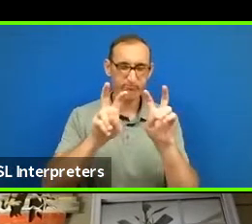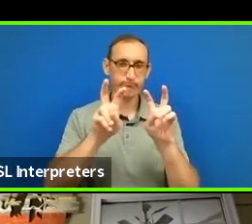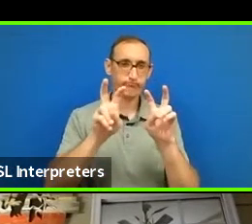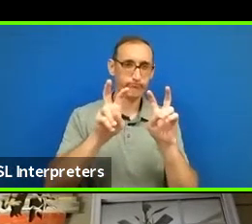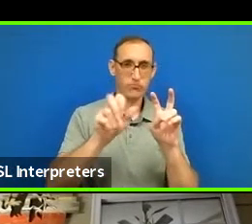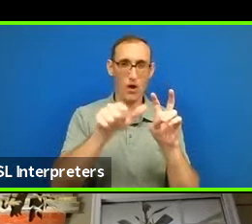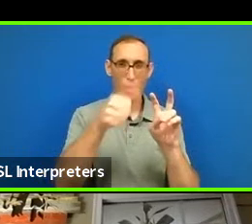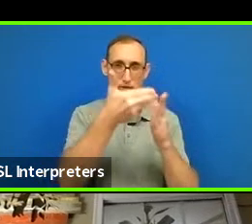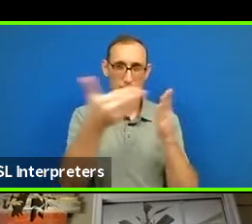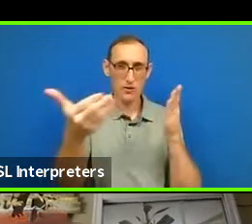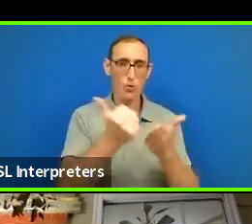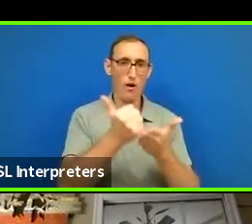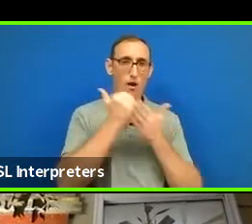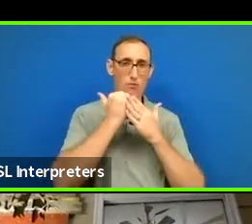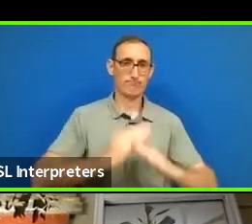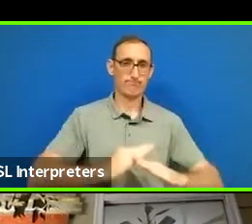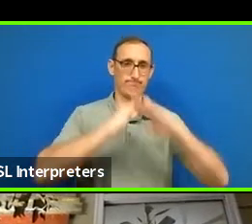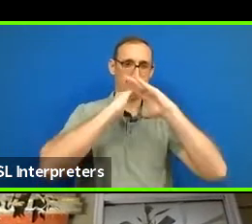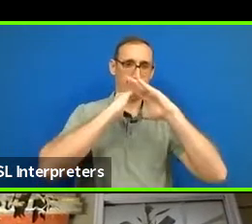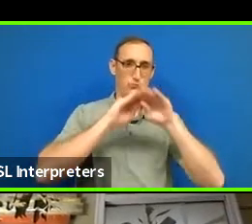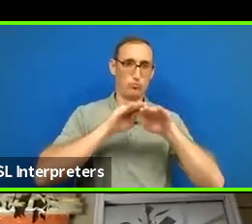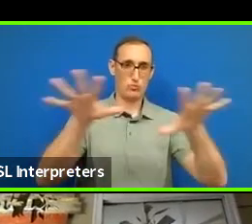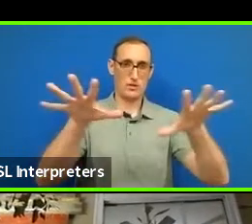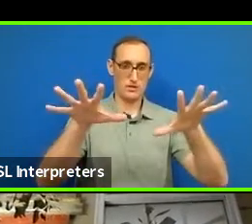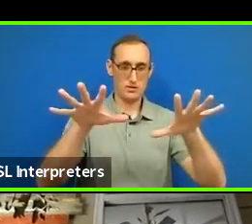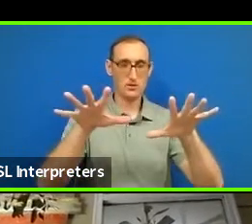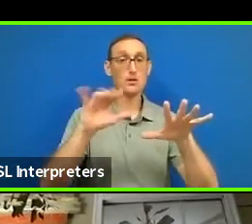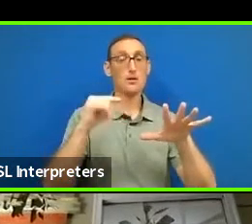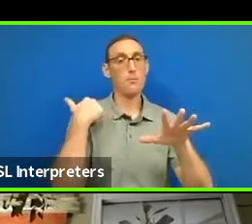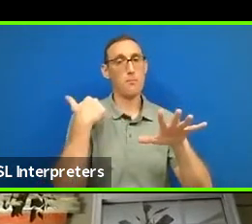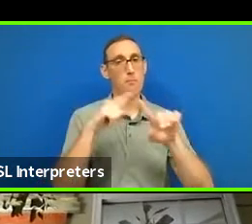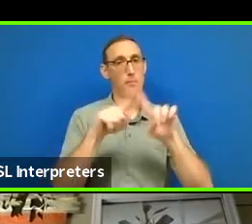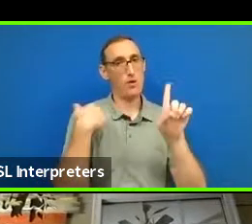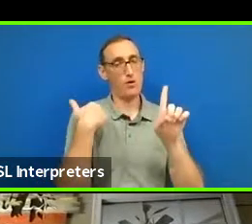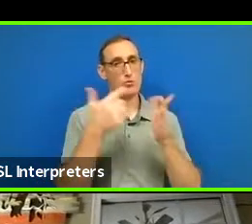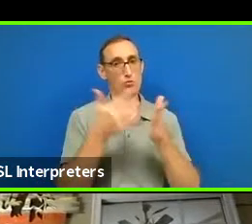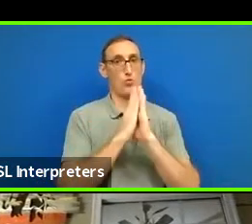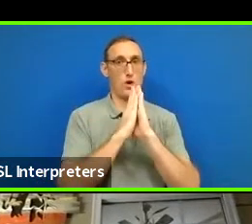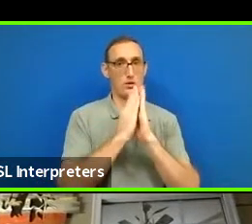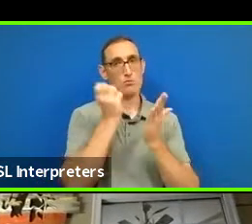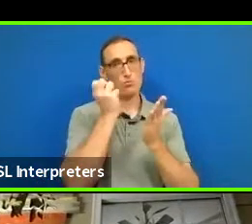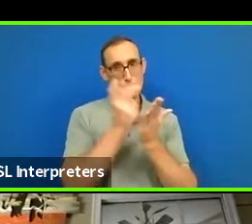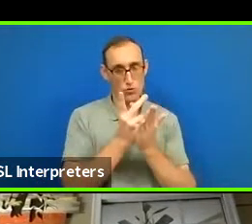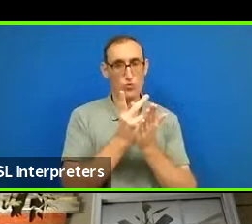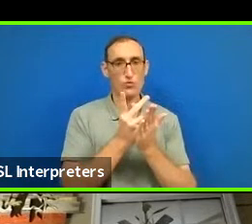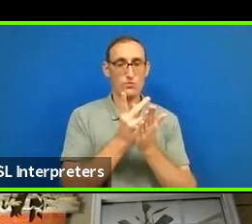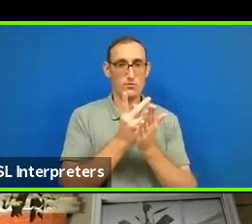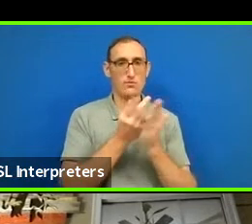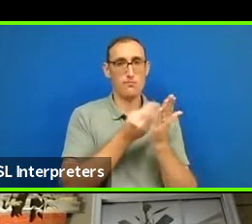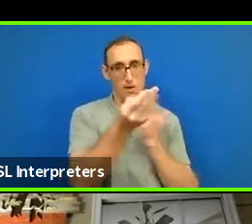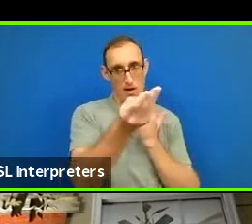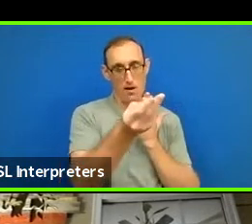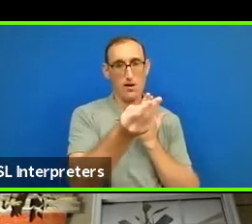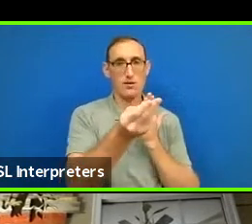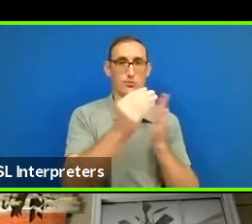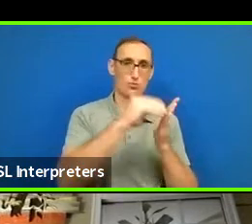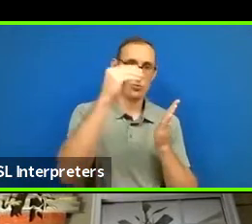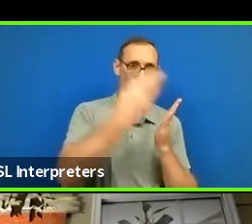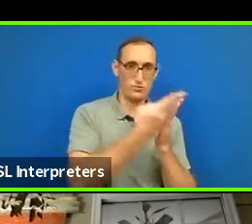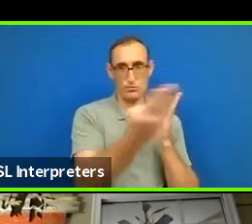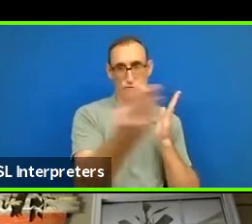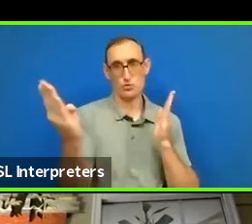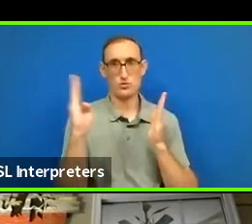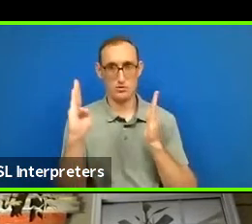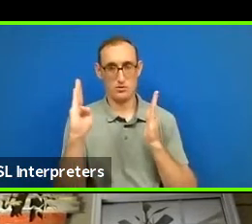spread, but the request is to approve the purchase of the partitions for students